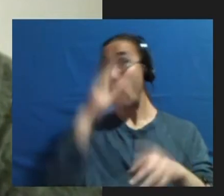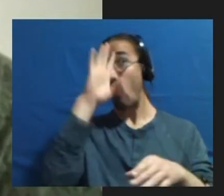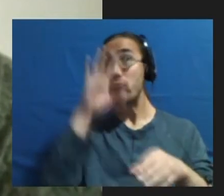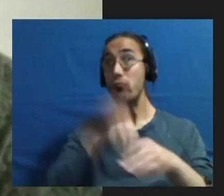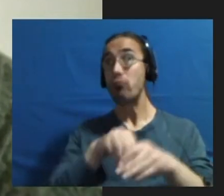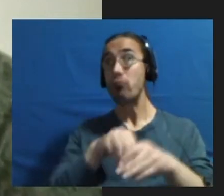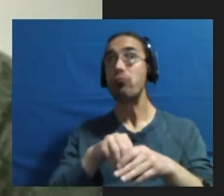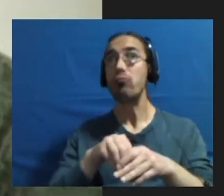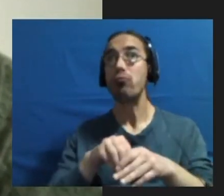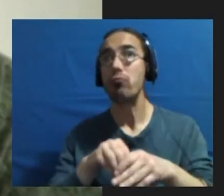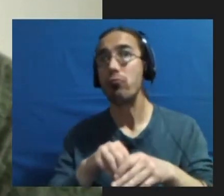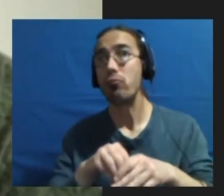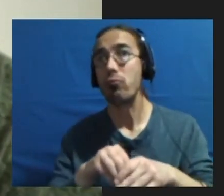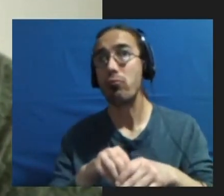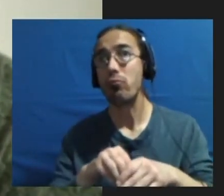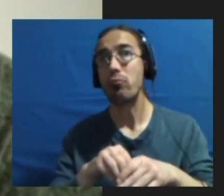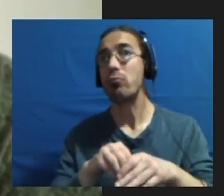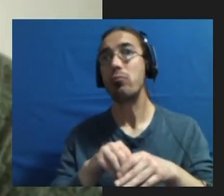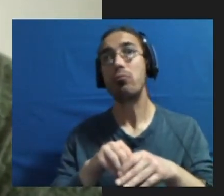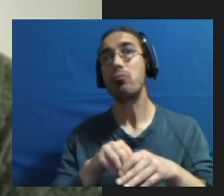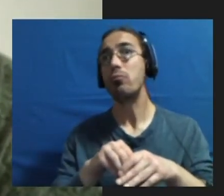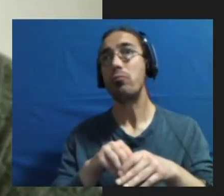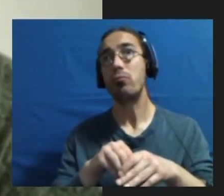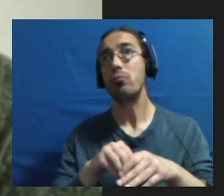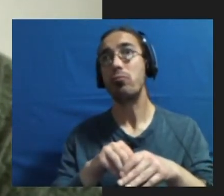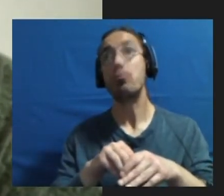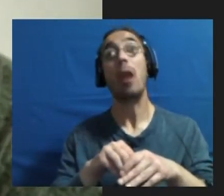I'm never gonna deny that. But